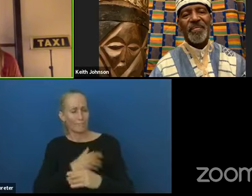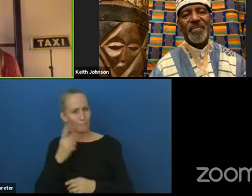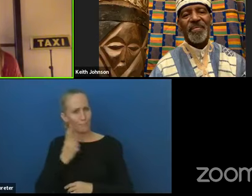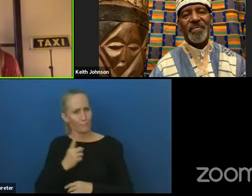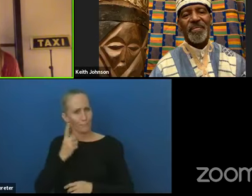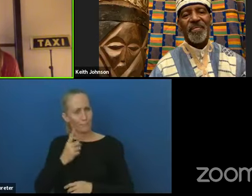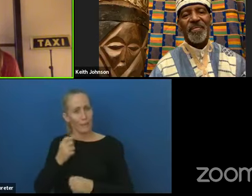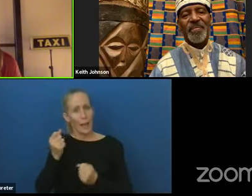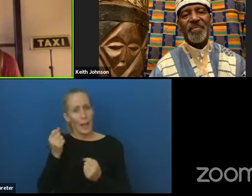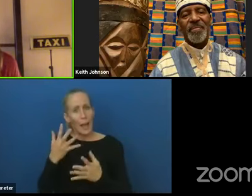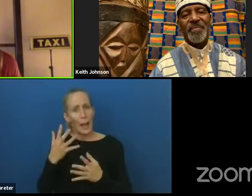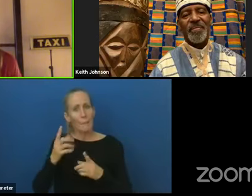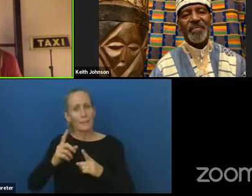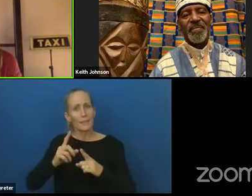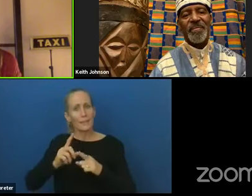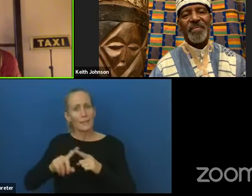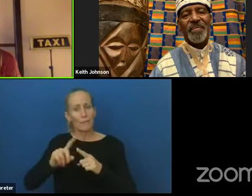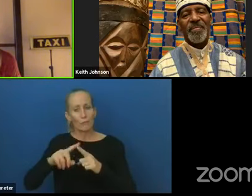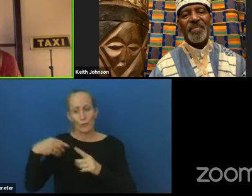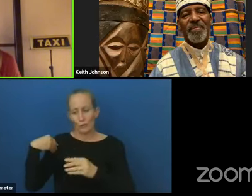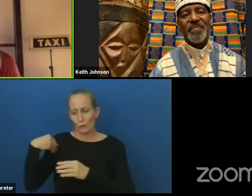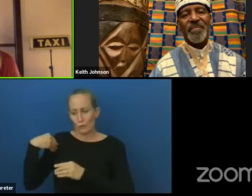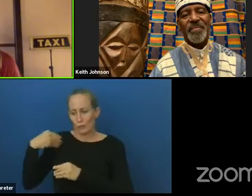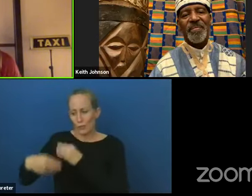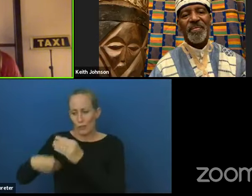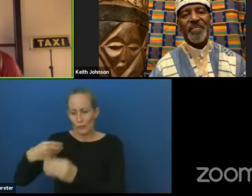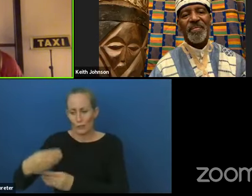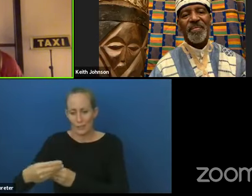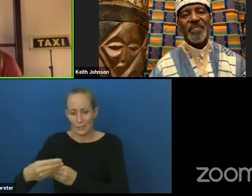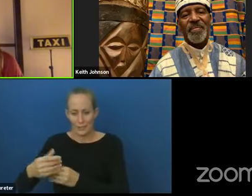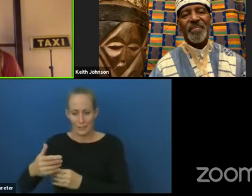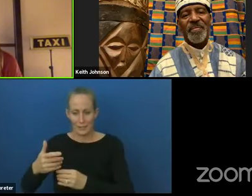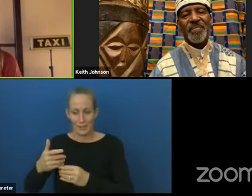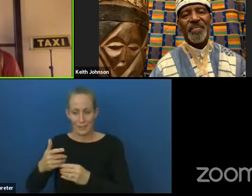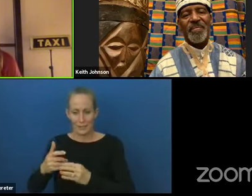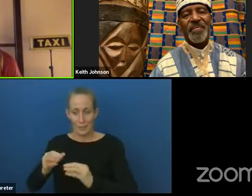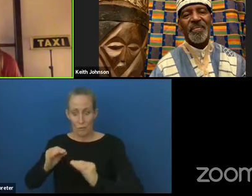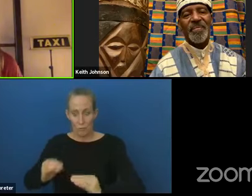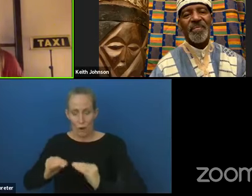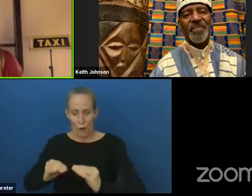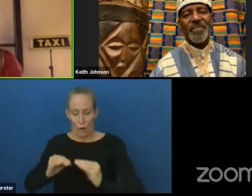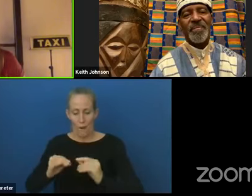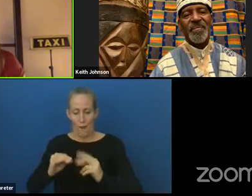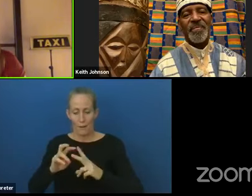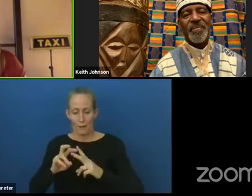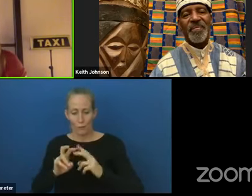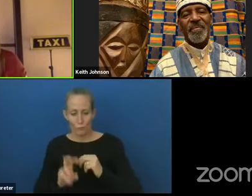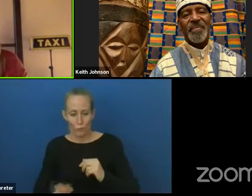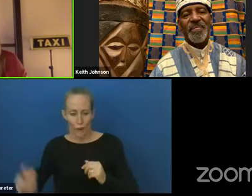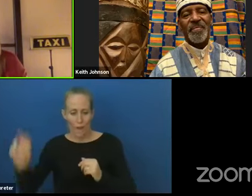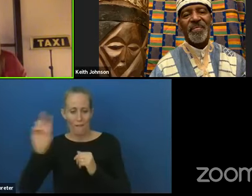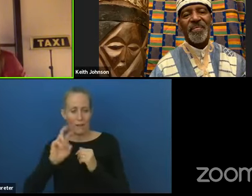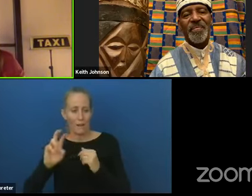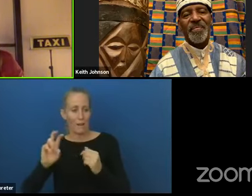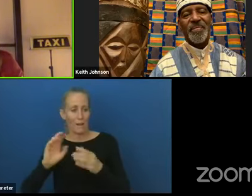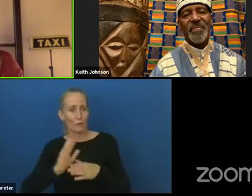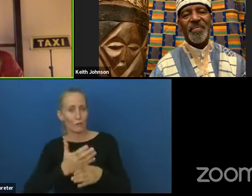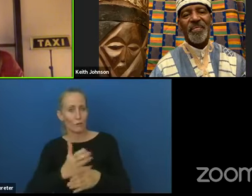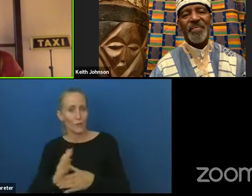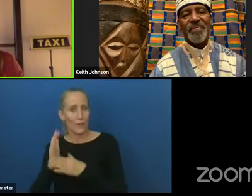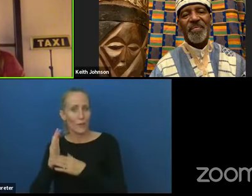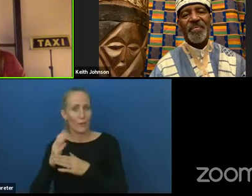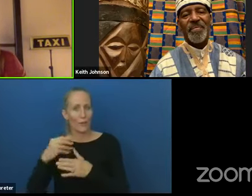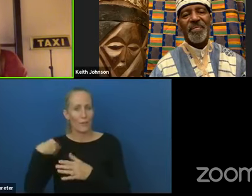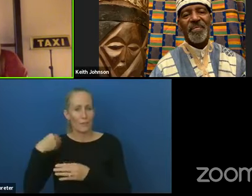sounds and these stories have moved and traveled through time. I wonder if you might talk a little